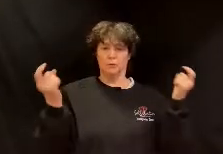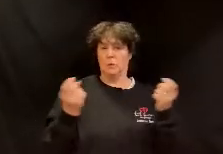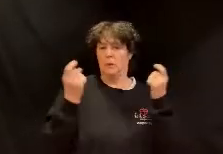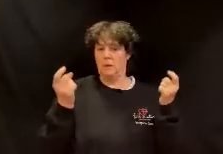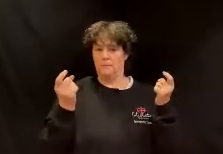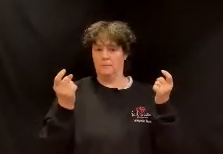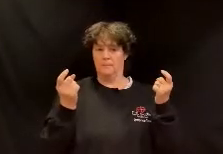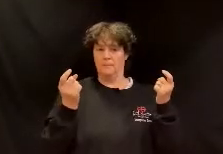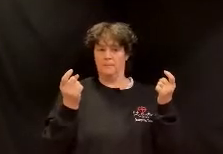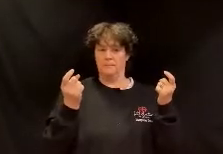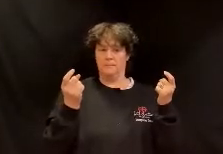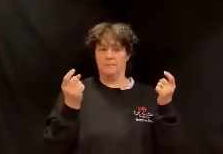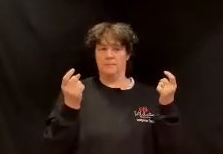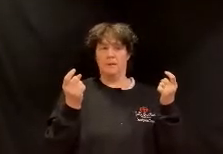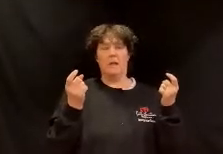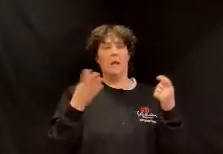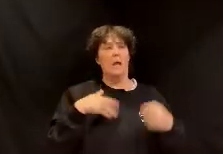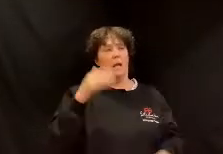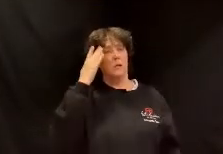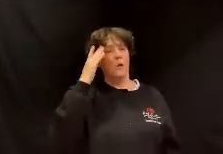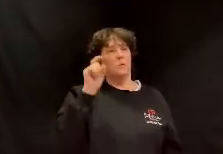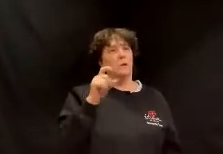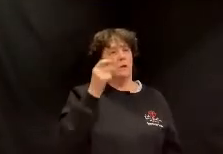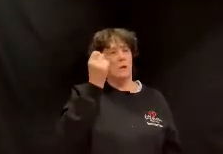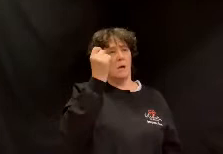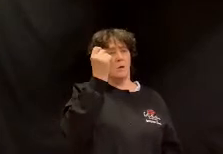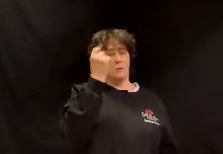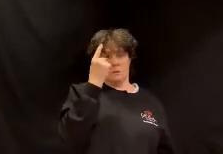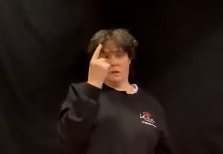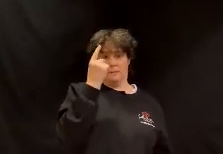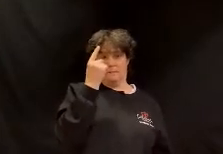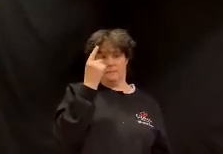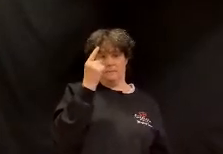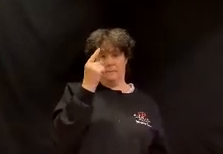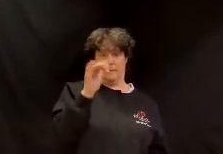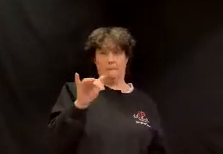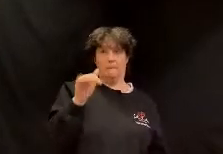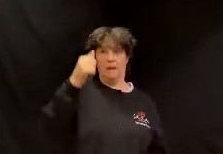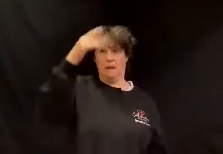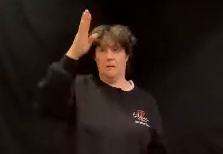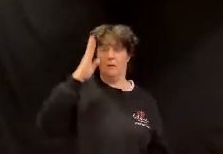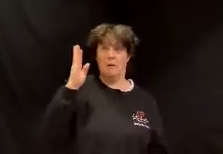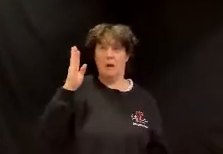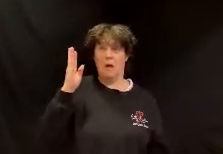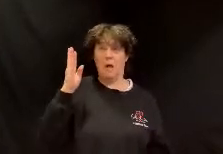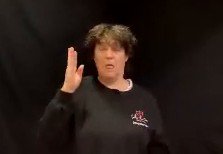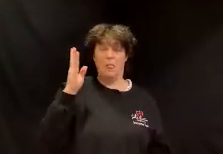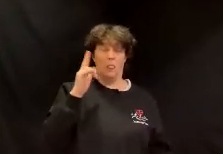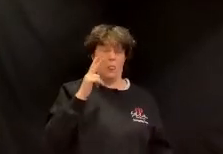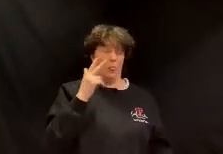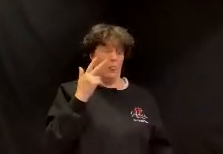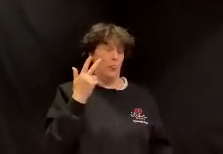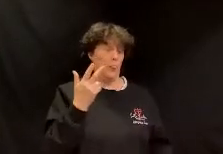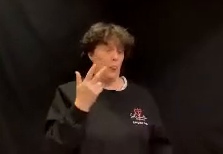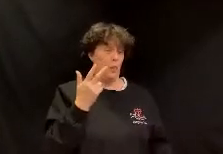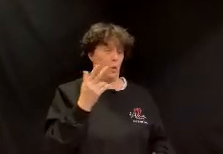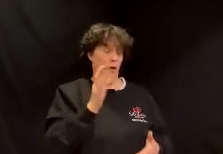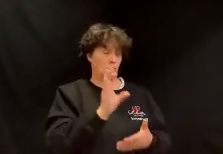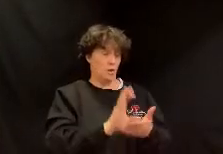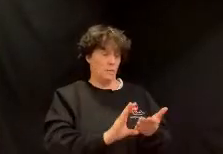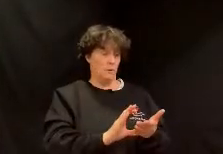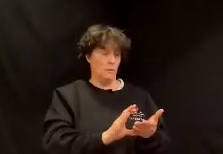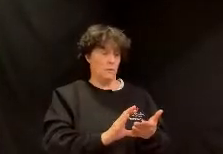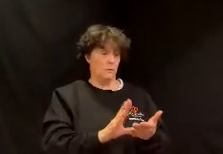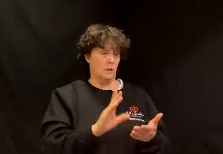And I know you don't, you have to understand something, that God spent three chapters in the book of the Leviticus. He spent three